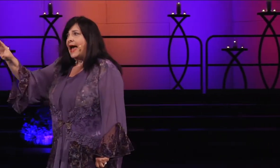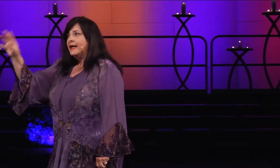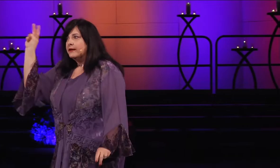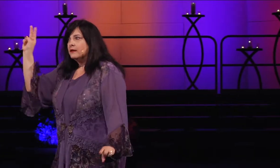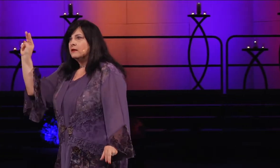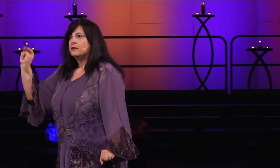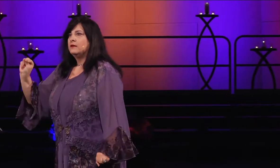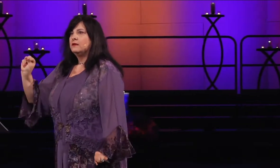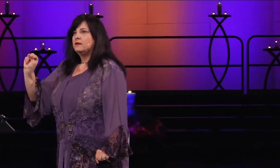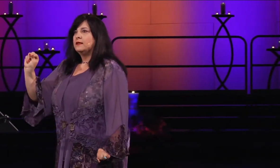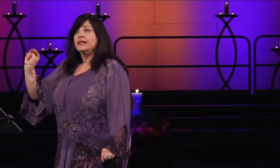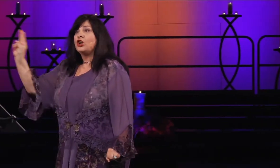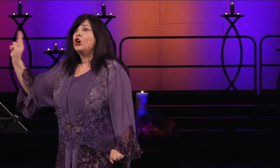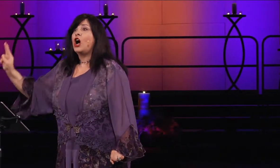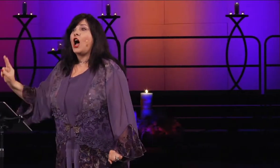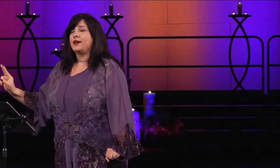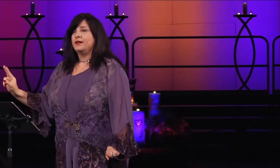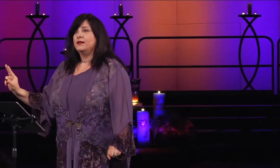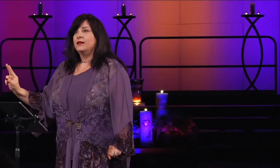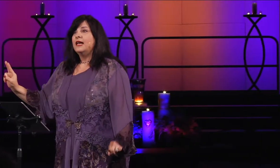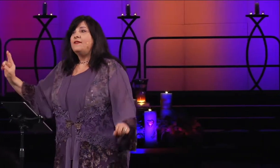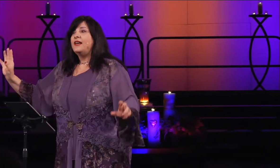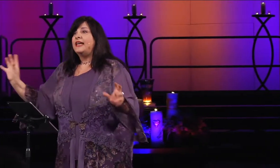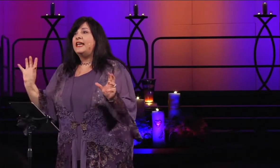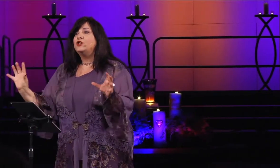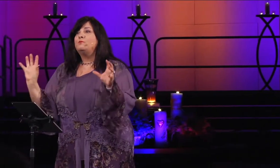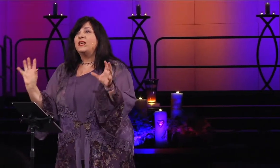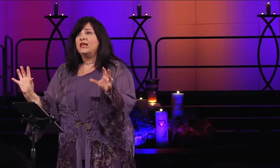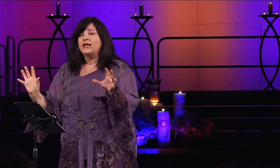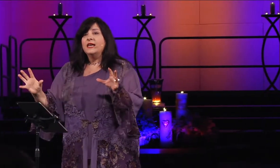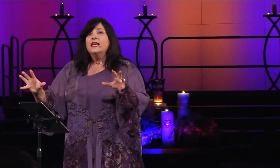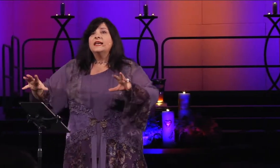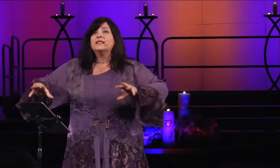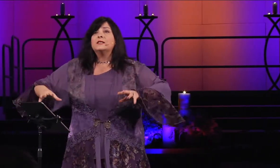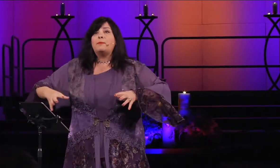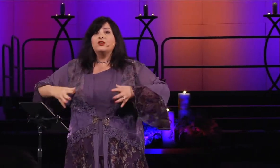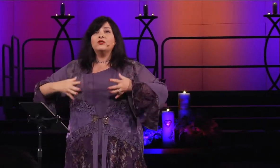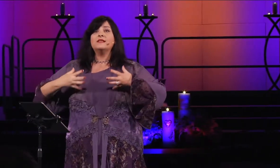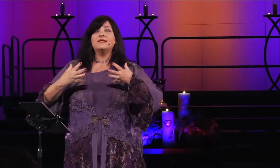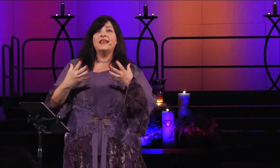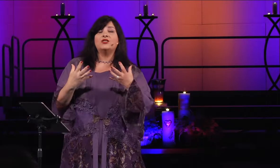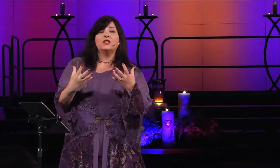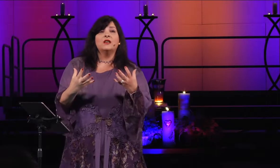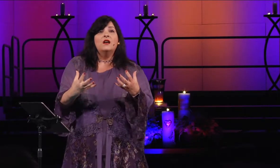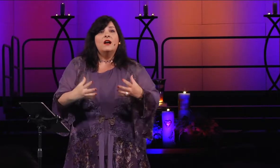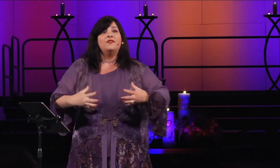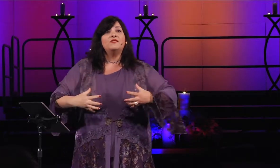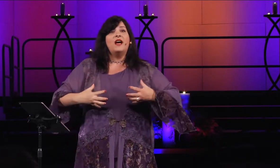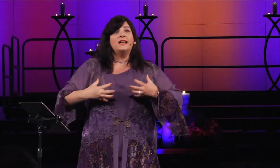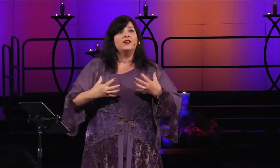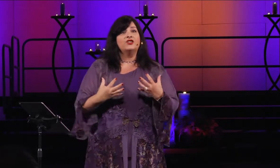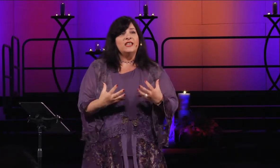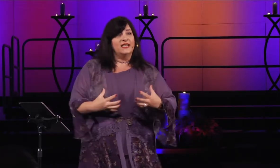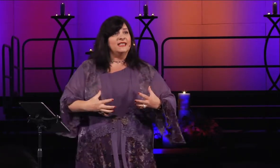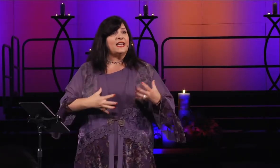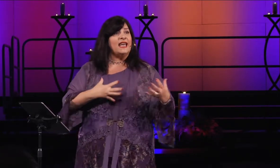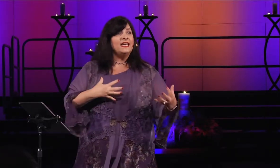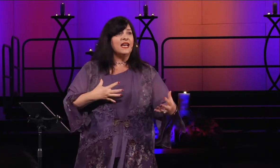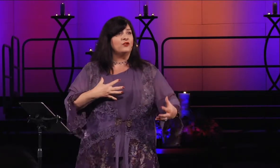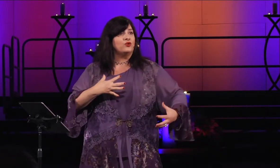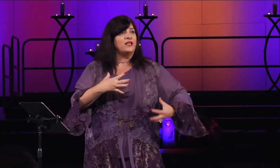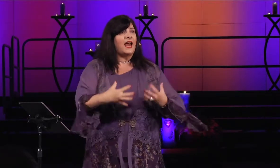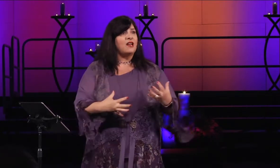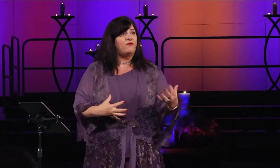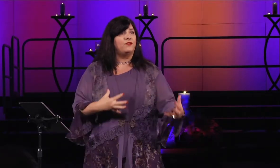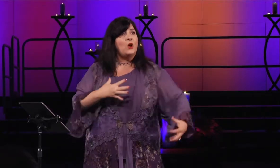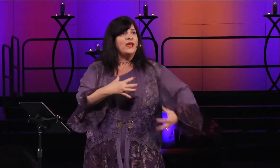and bad. It's all God. And that each being is a specialization of the divine energy and can take